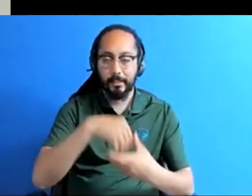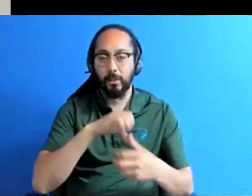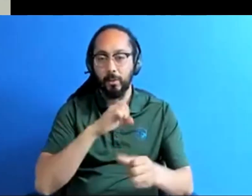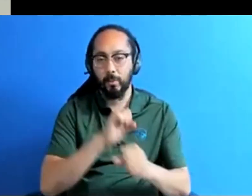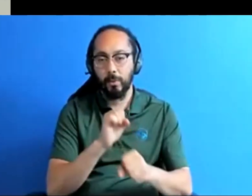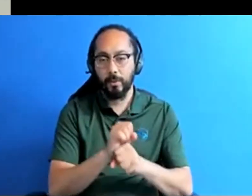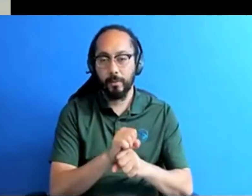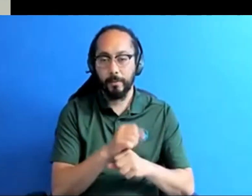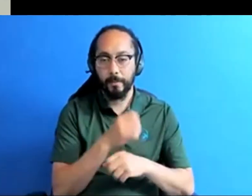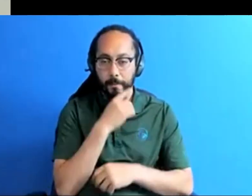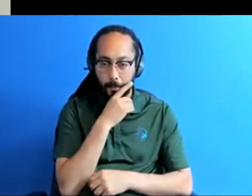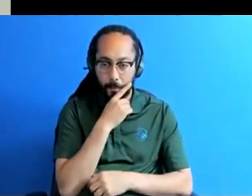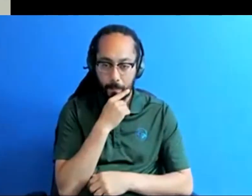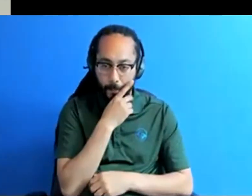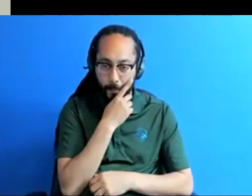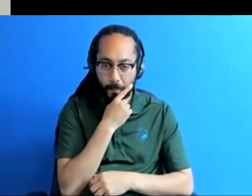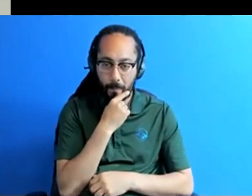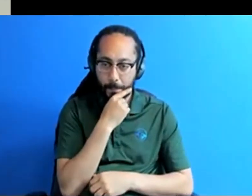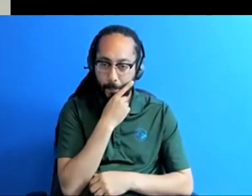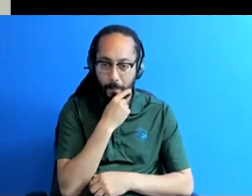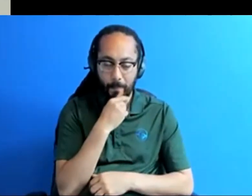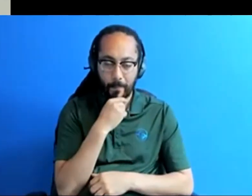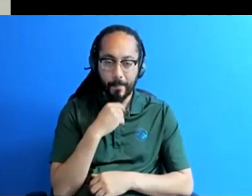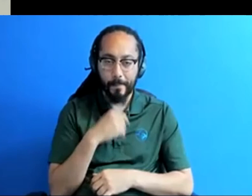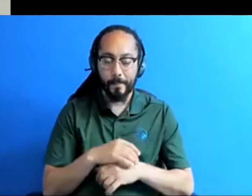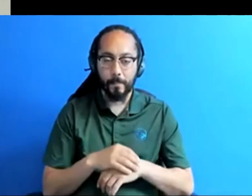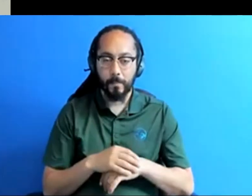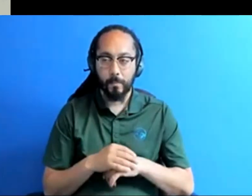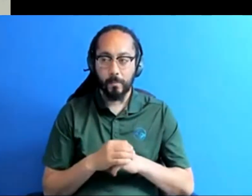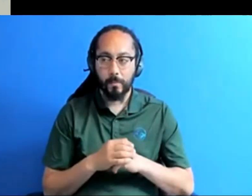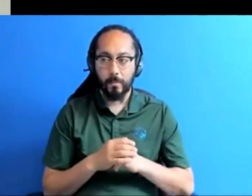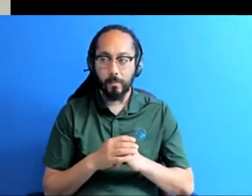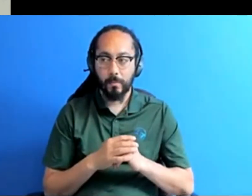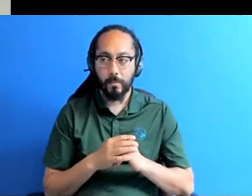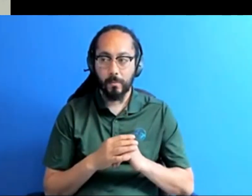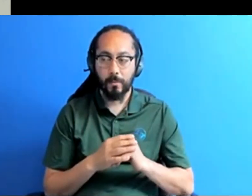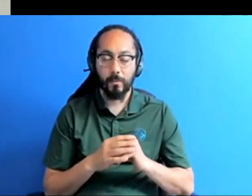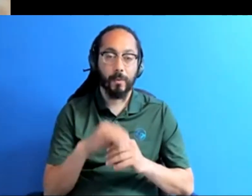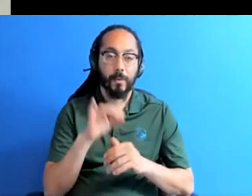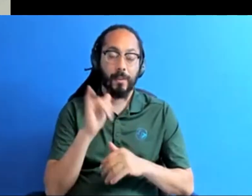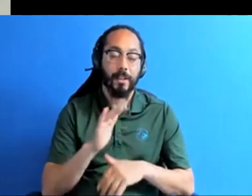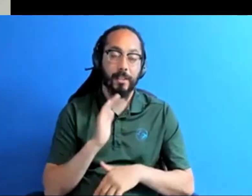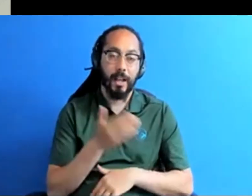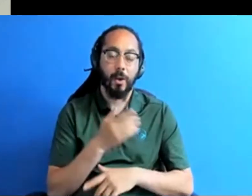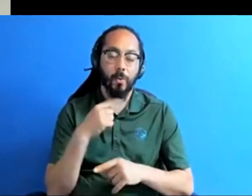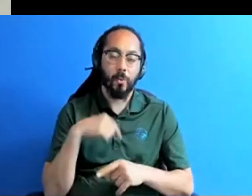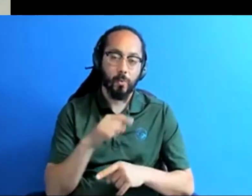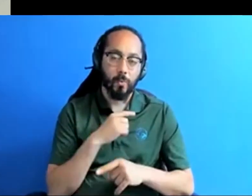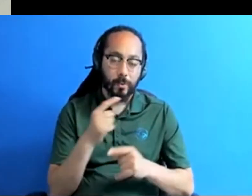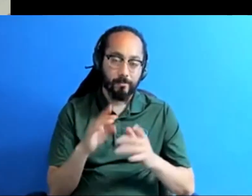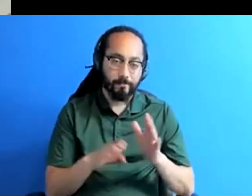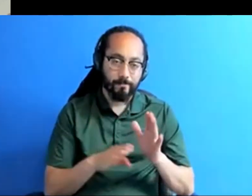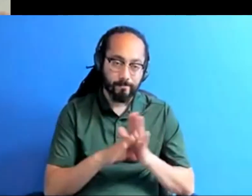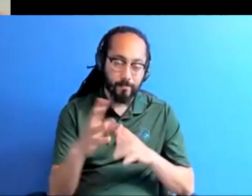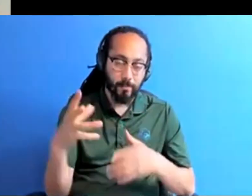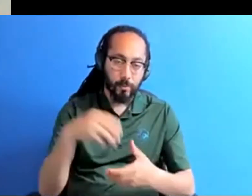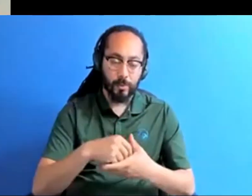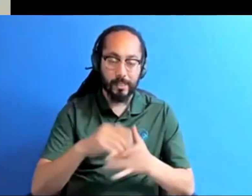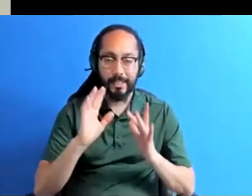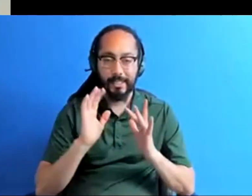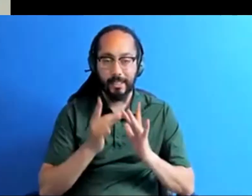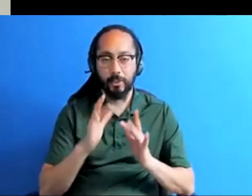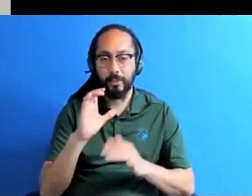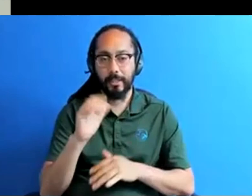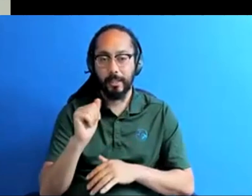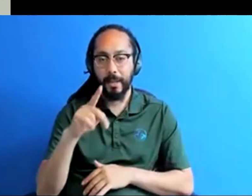think, you know, those are the ways that we include digital kind of capacity building. So to try to